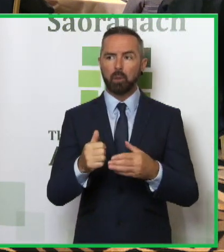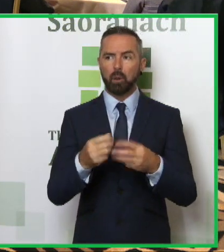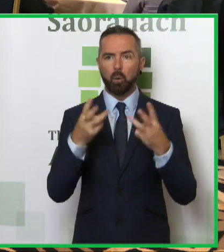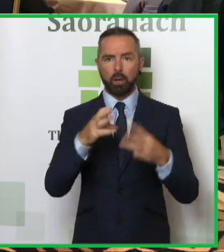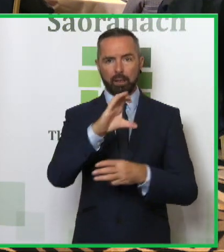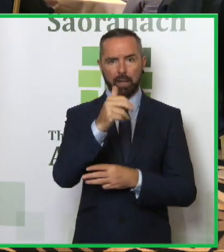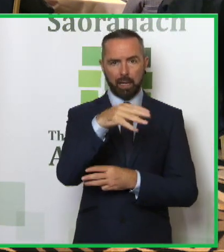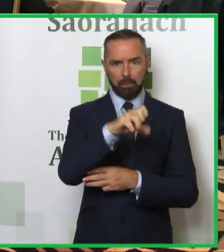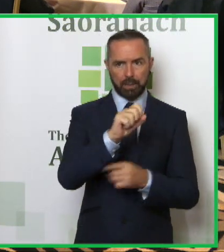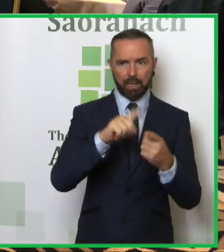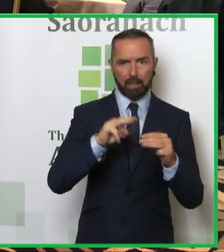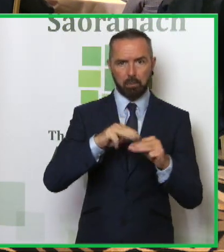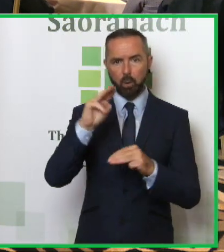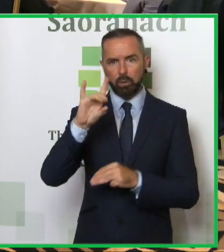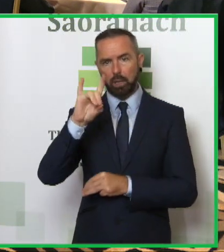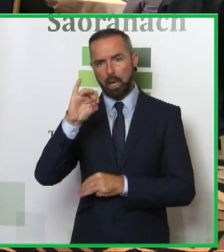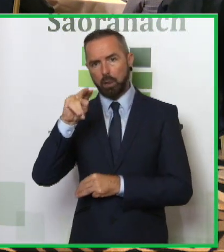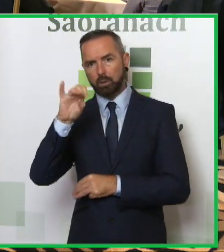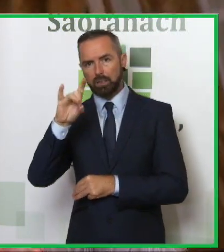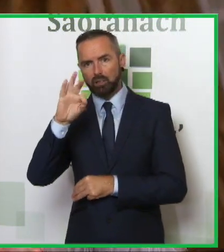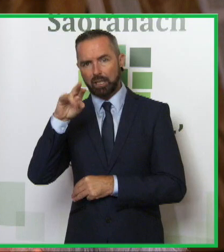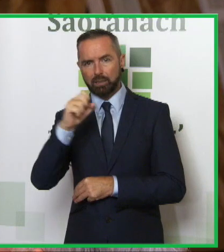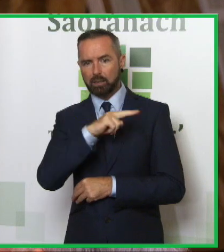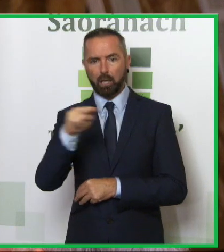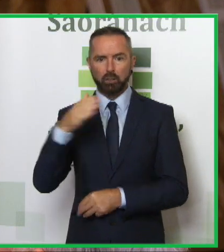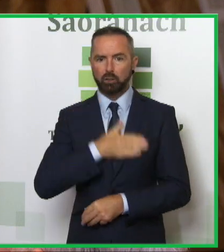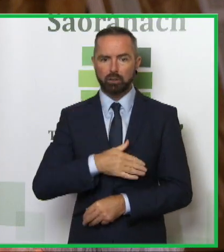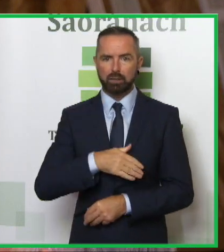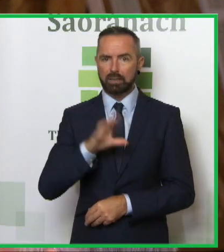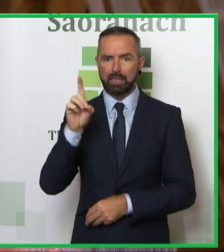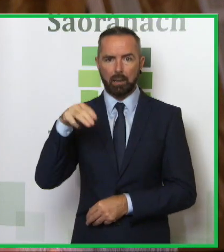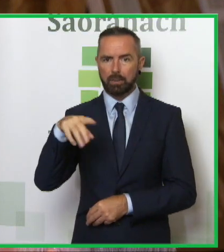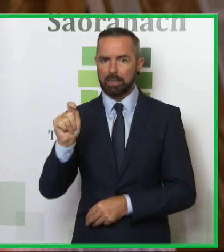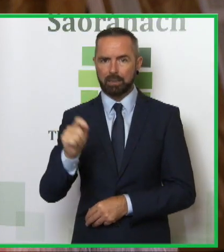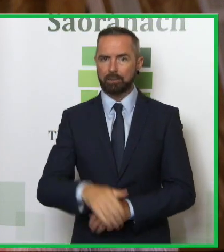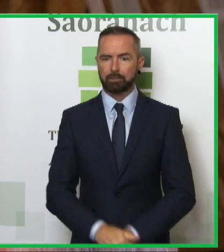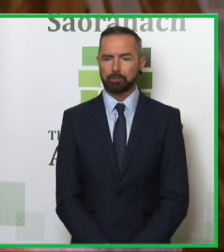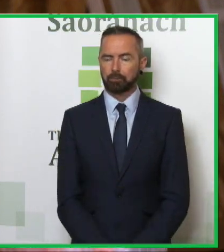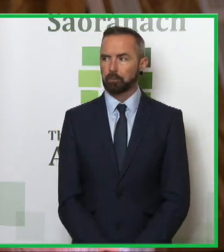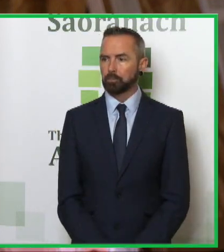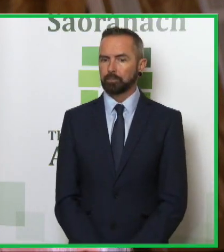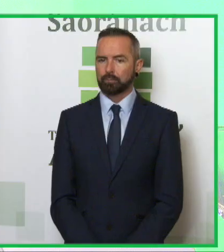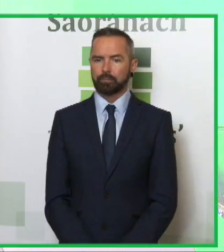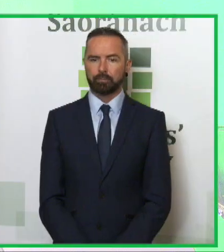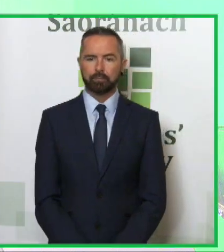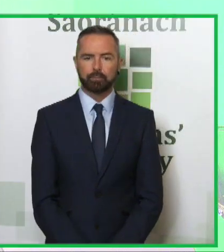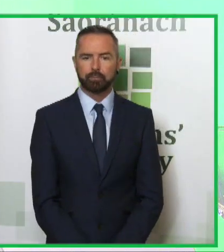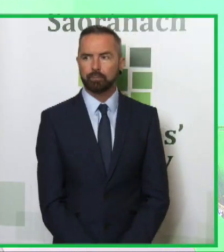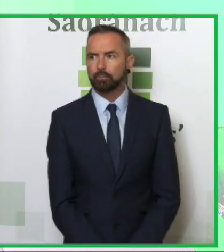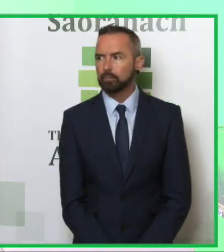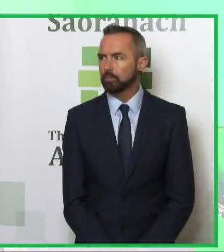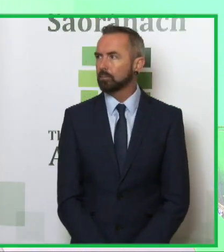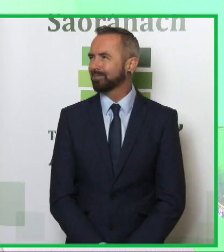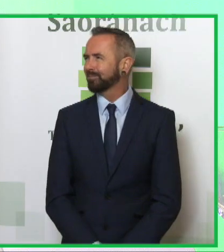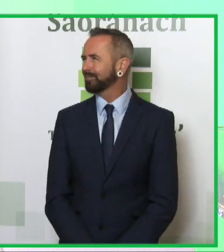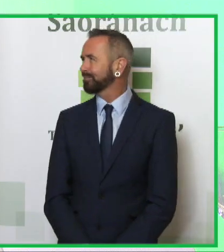cannabis and most hallucinogenics, not just psilocybin, like DMT and So ayahuasca. that bottom line, rather than just mushrooms, we go for the